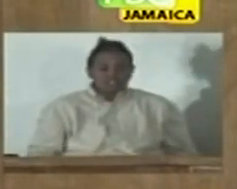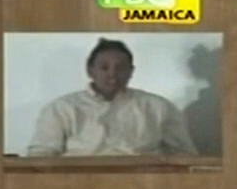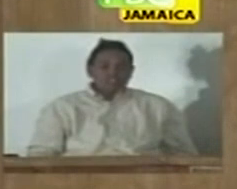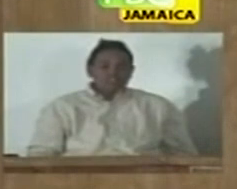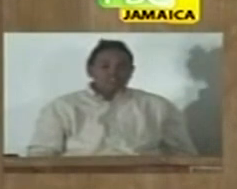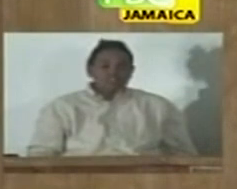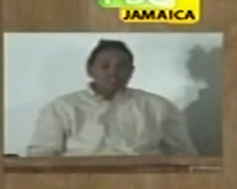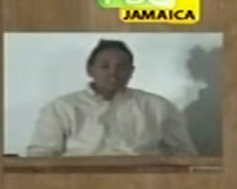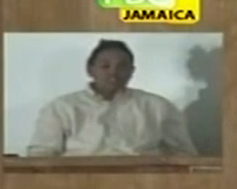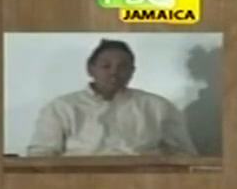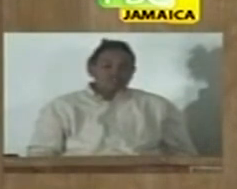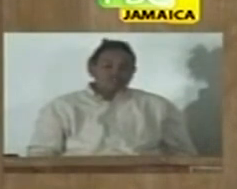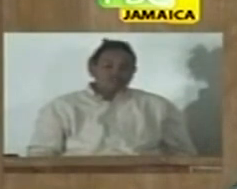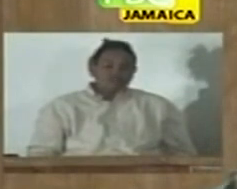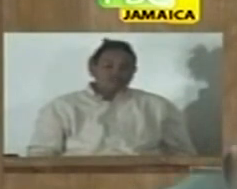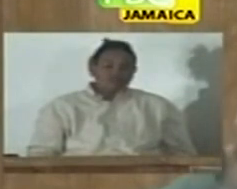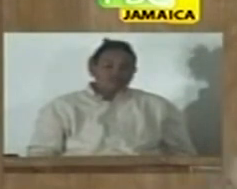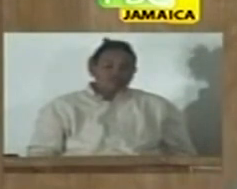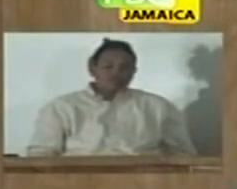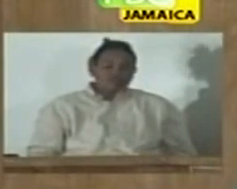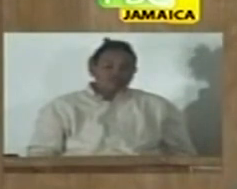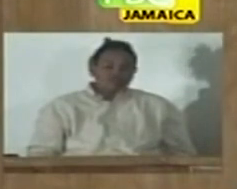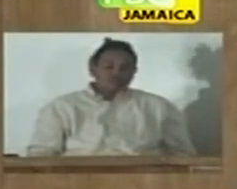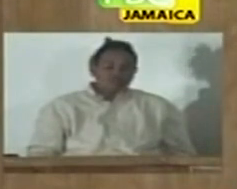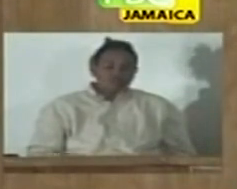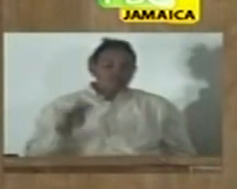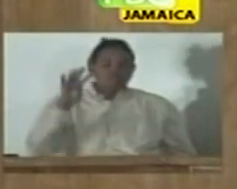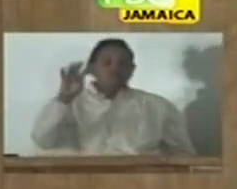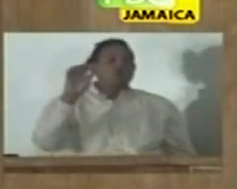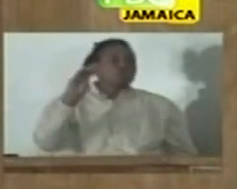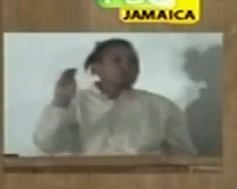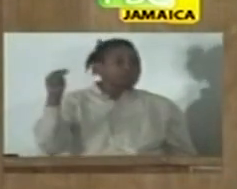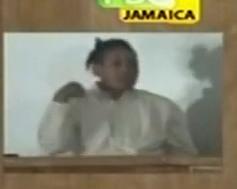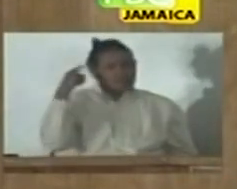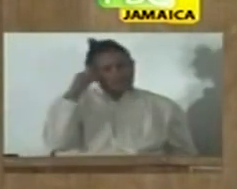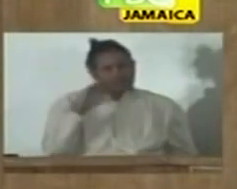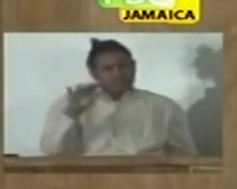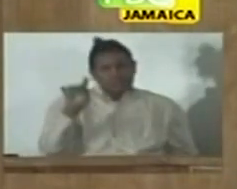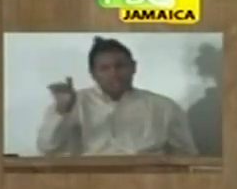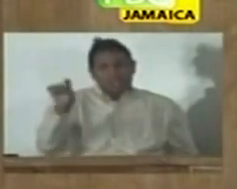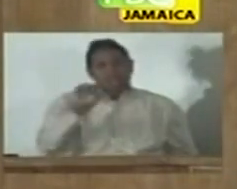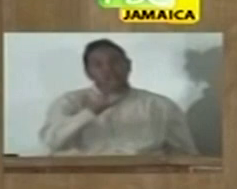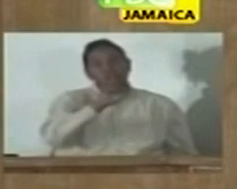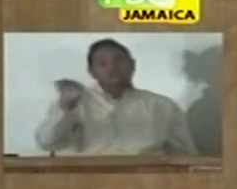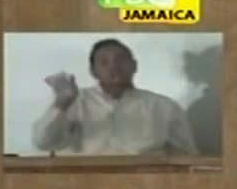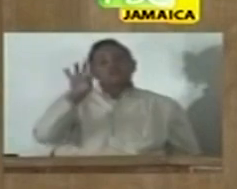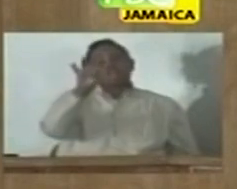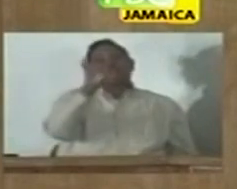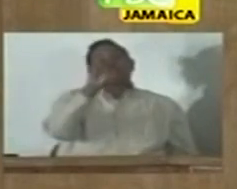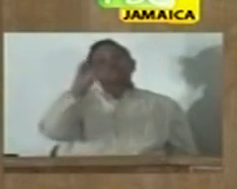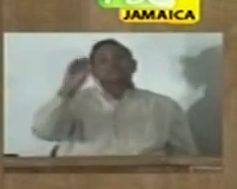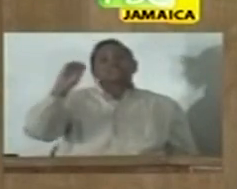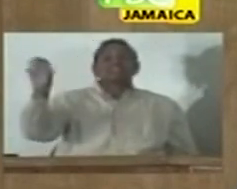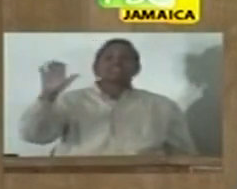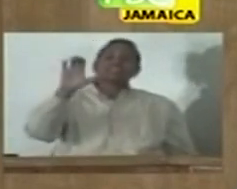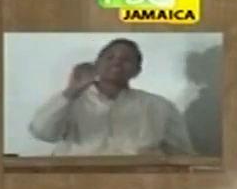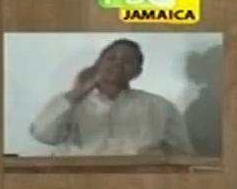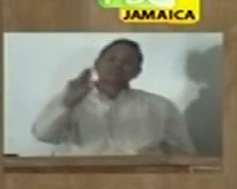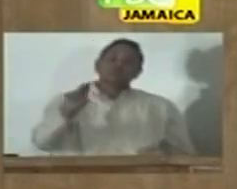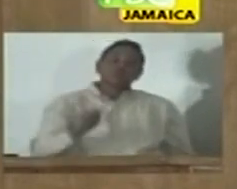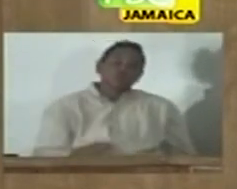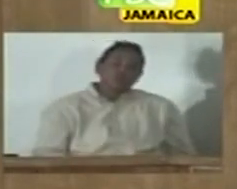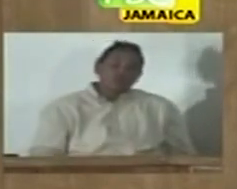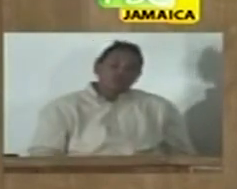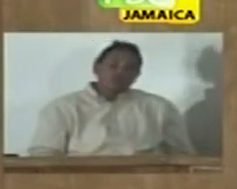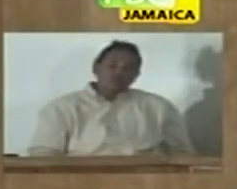asked is whether 400 million was sent to CMU. The minister,